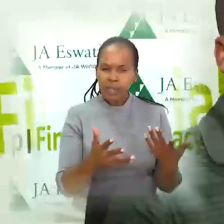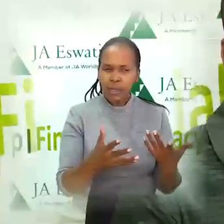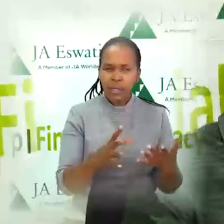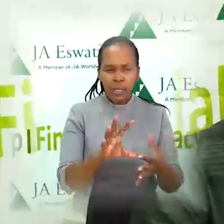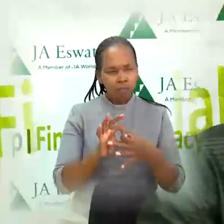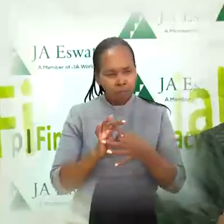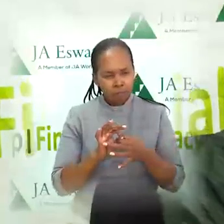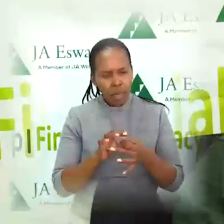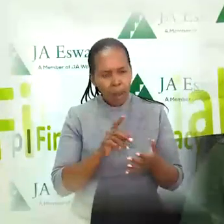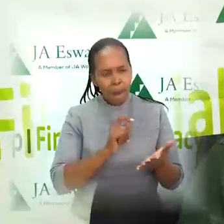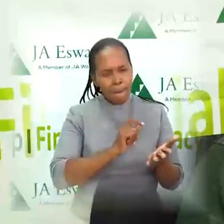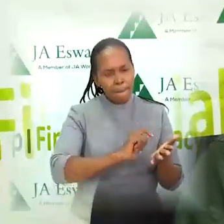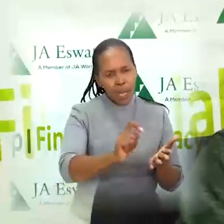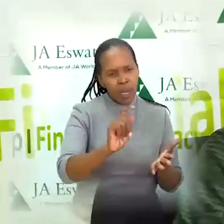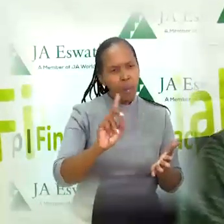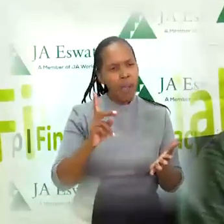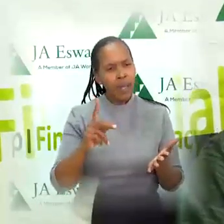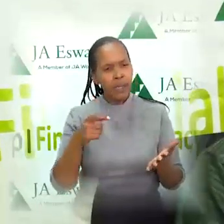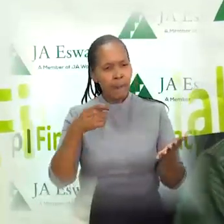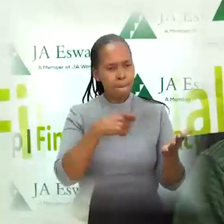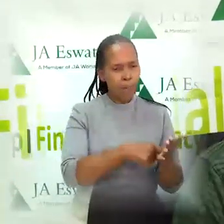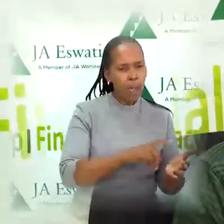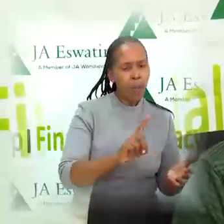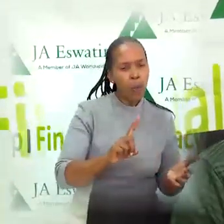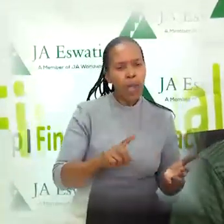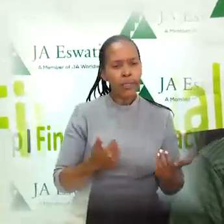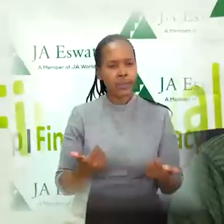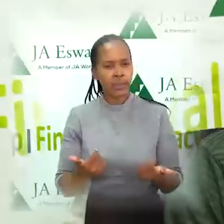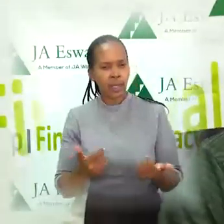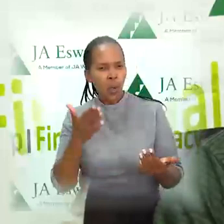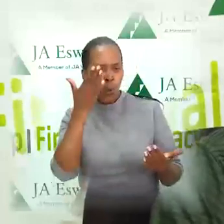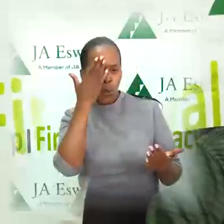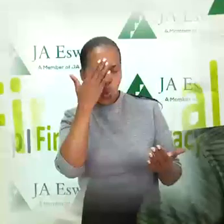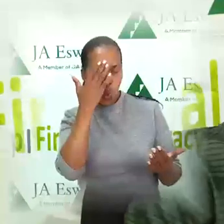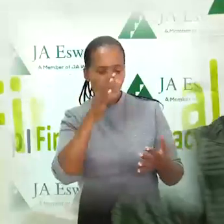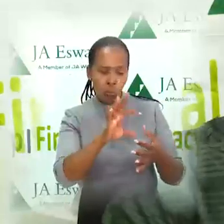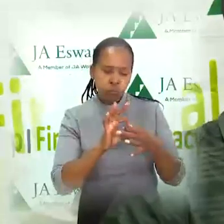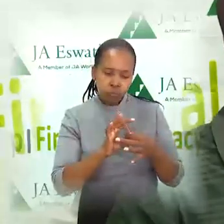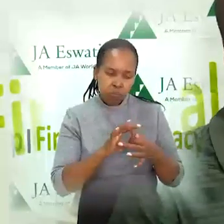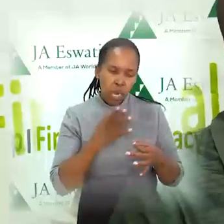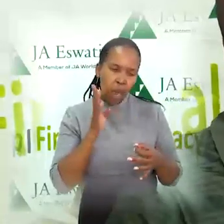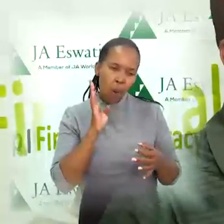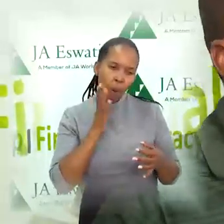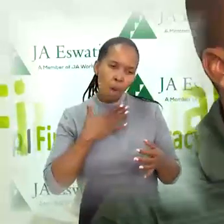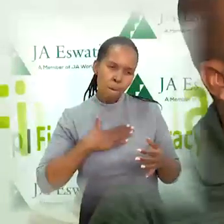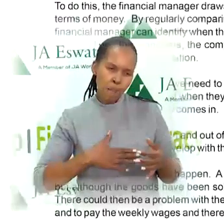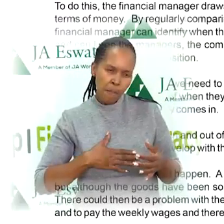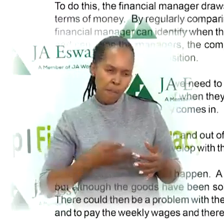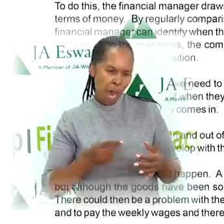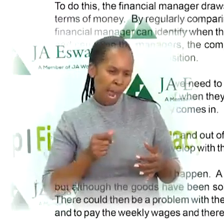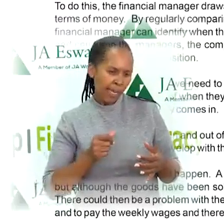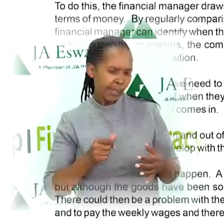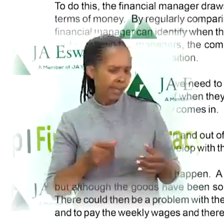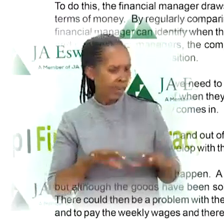and then cost those things so that we can know this is how much the company needs, so that we can be able to